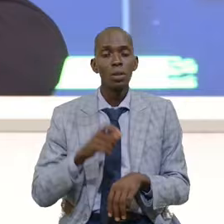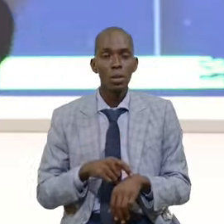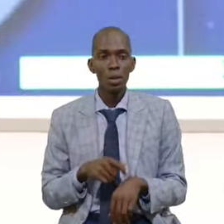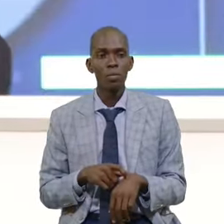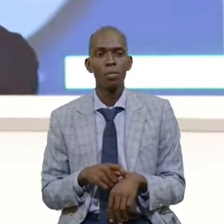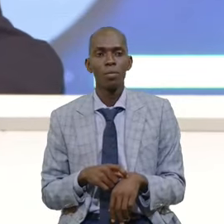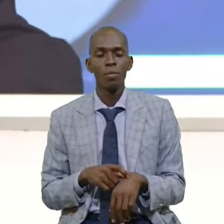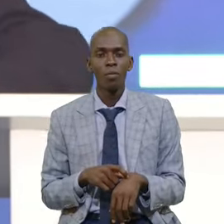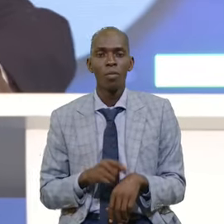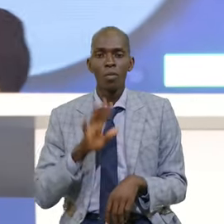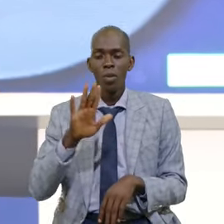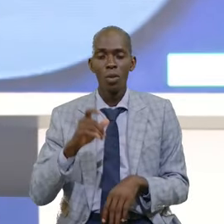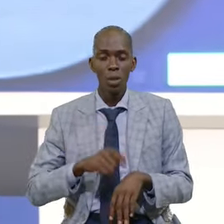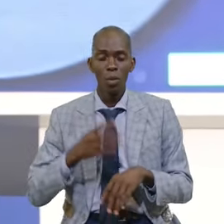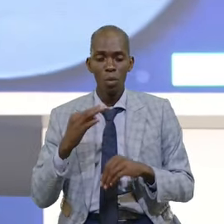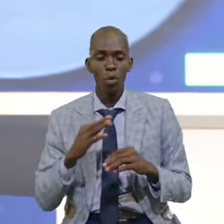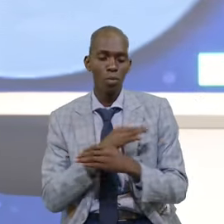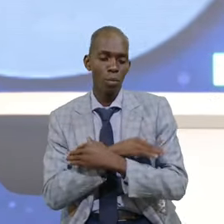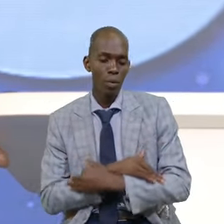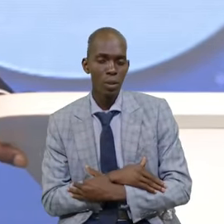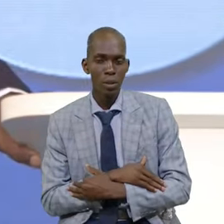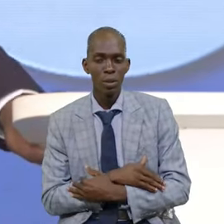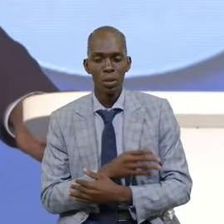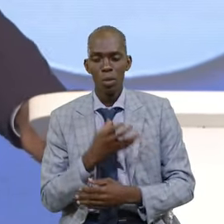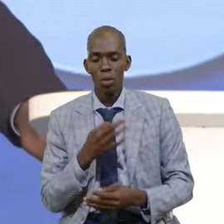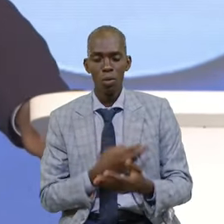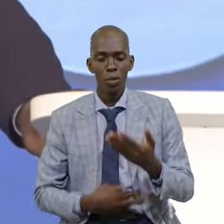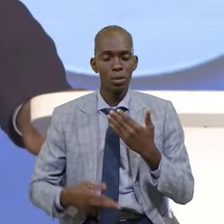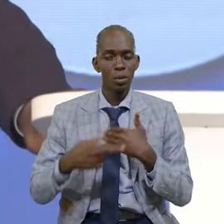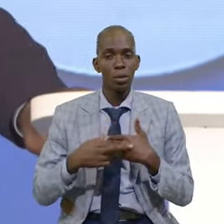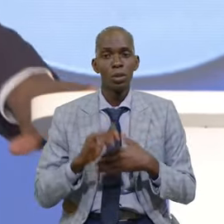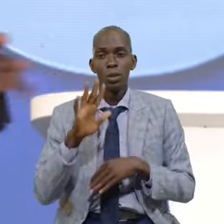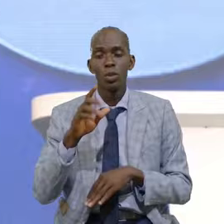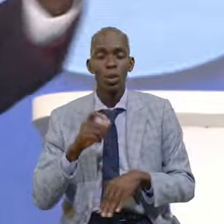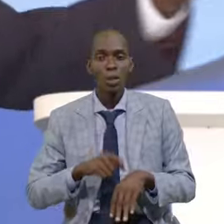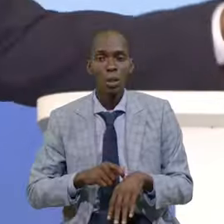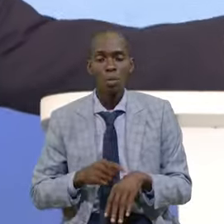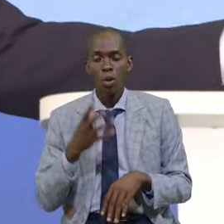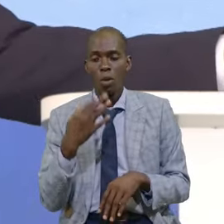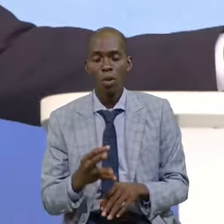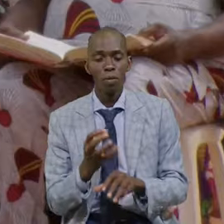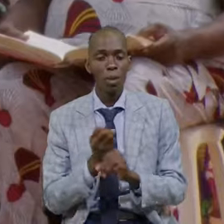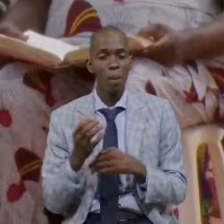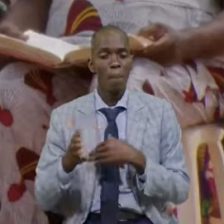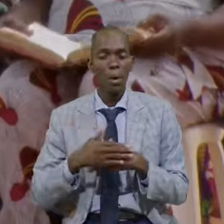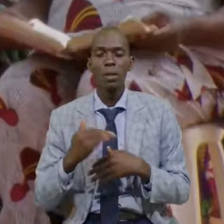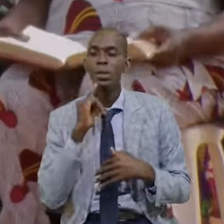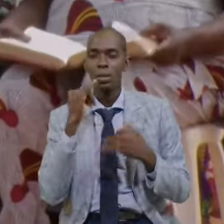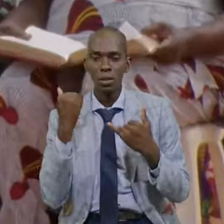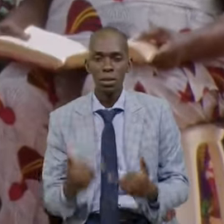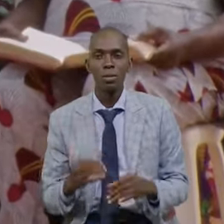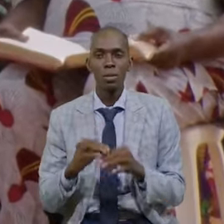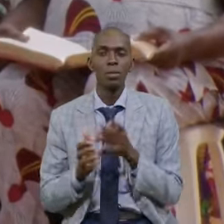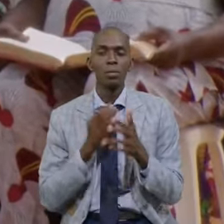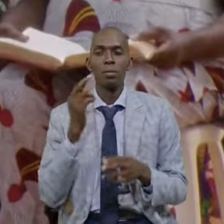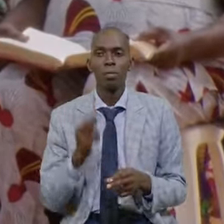of rest, restoration, your time of recovery has now come.